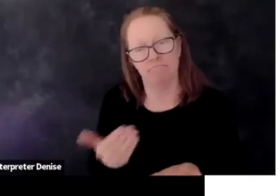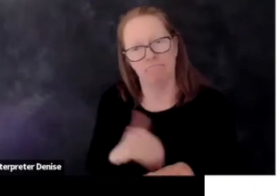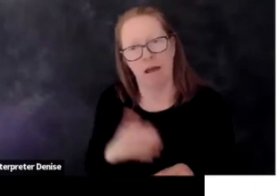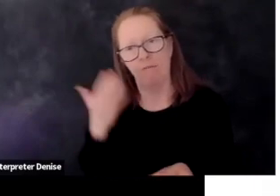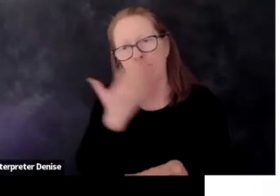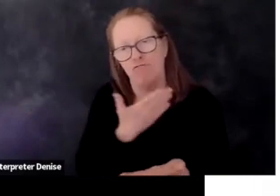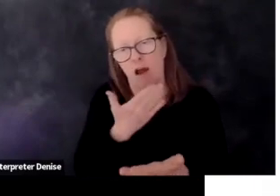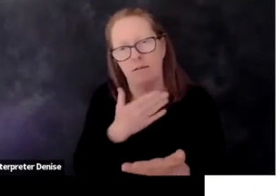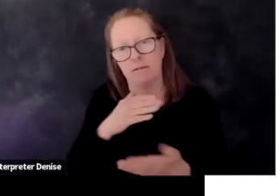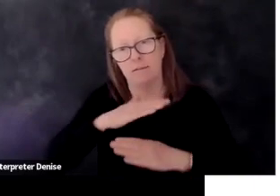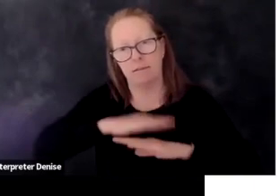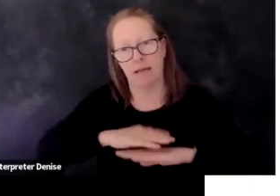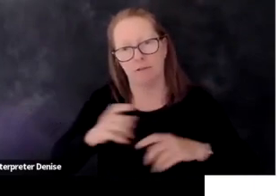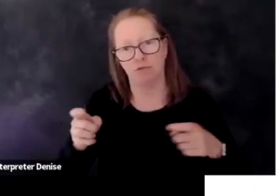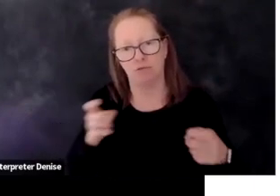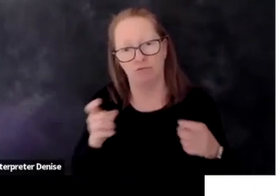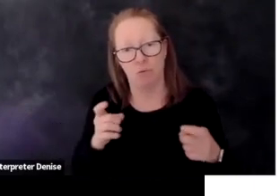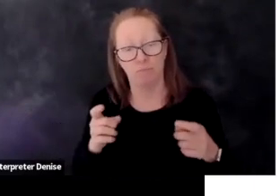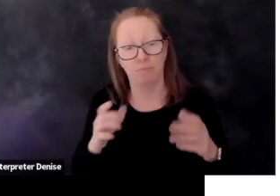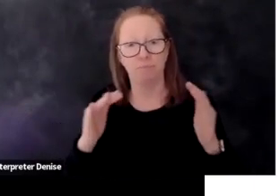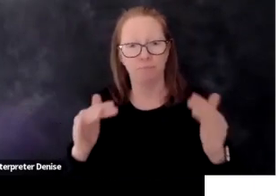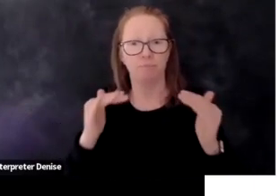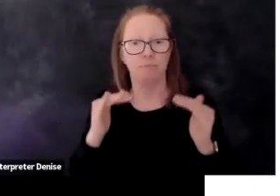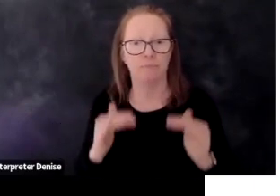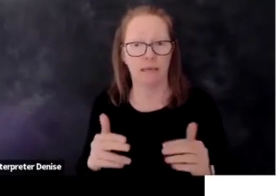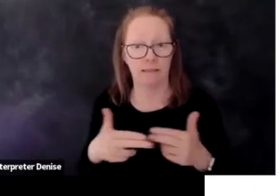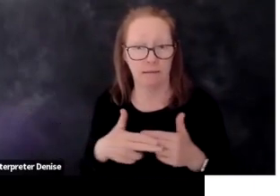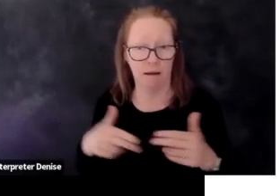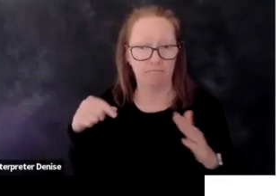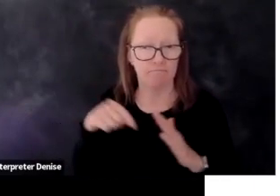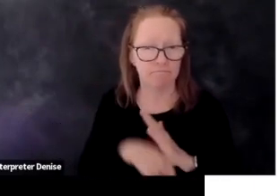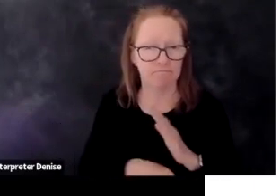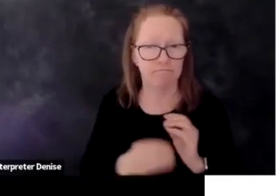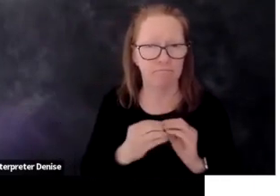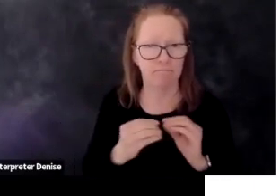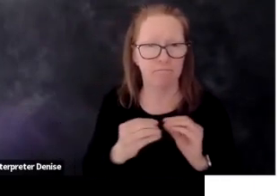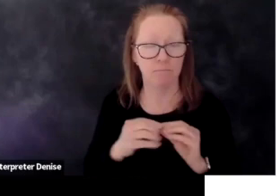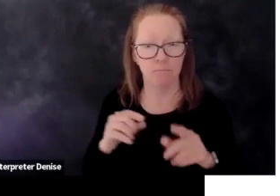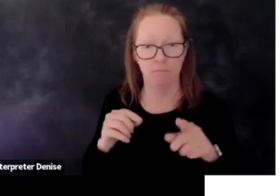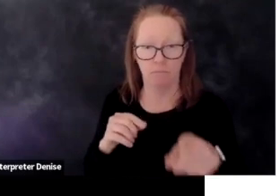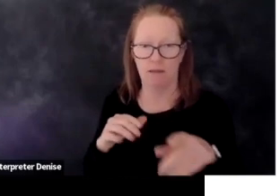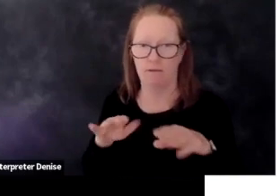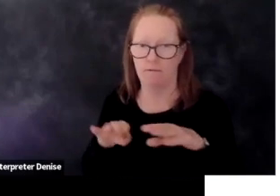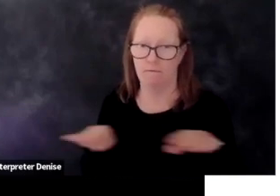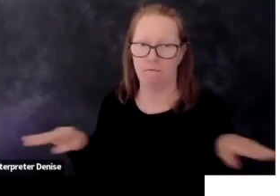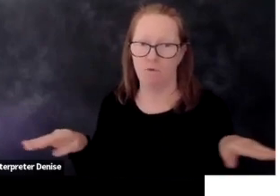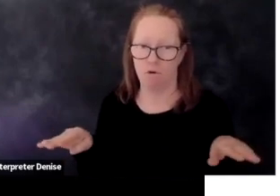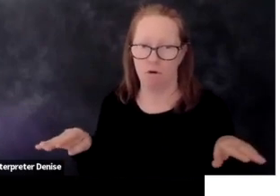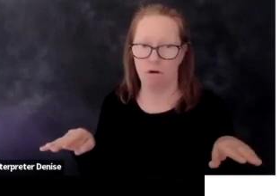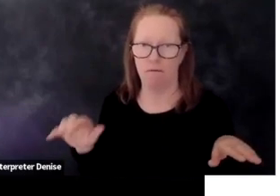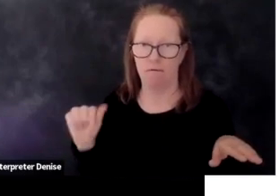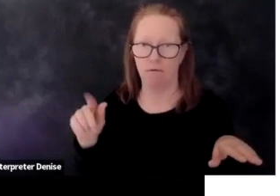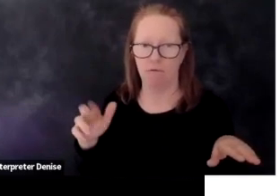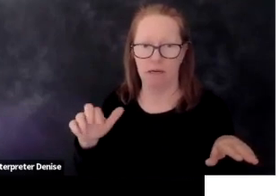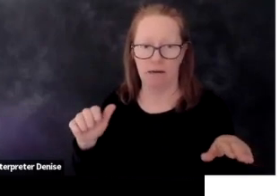detail. This is the arena floor. First option, I should